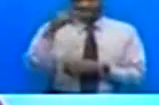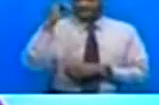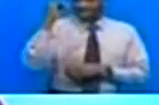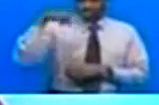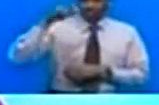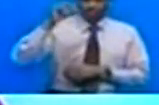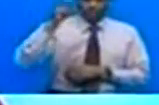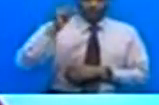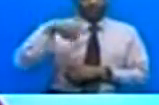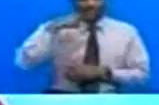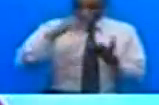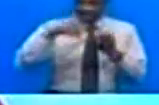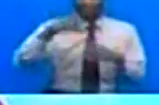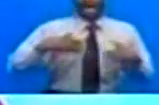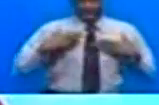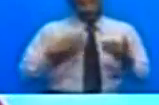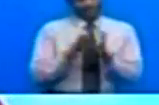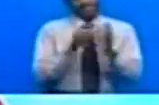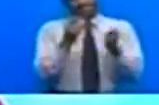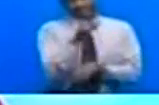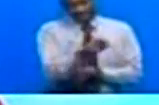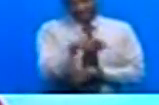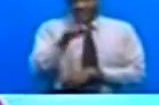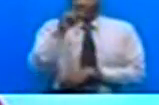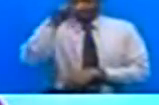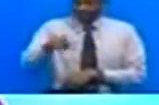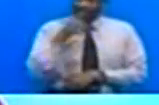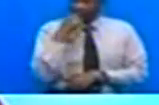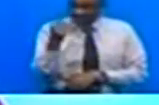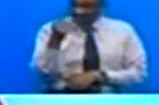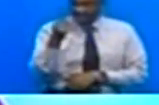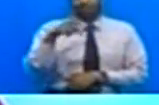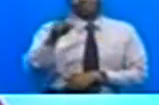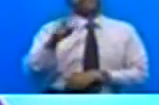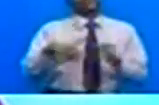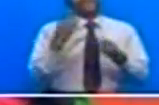led Elijah Manangoi to silver in the 1500 meters race.